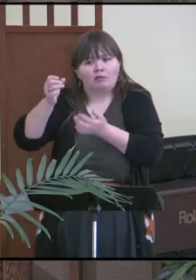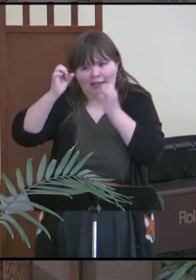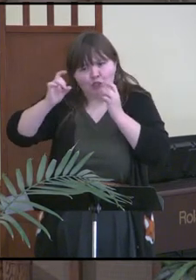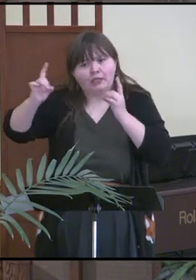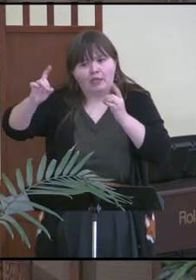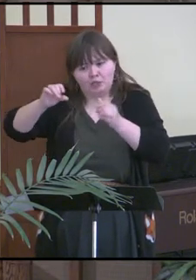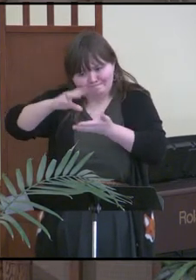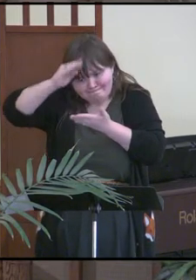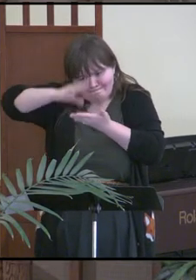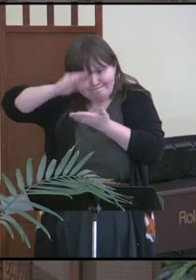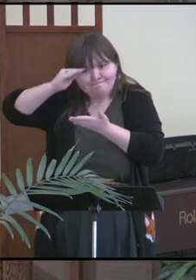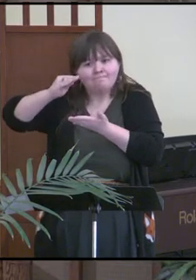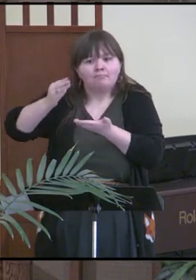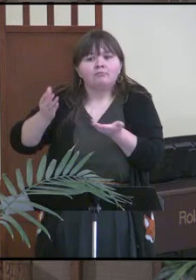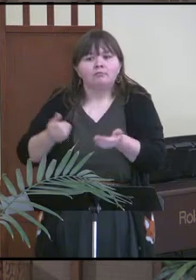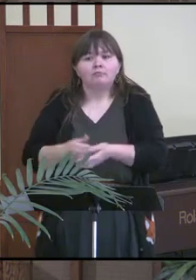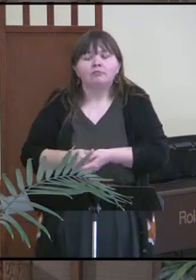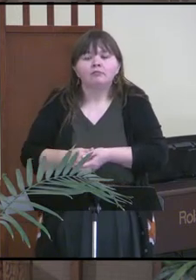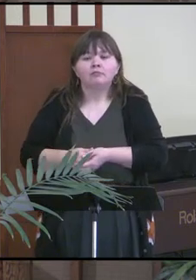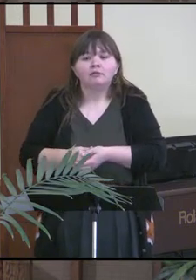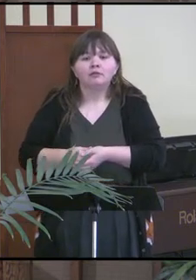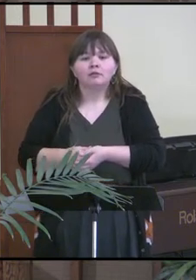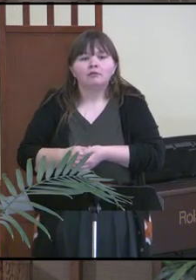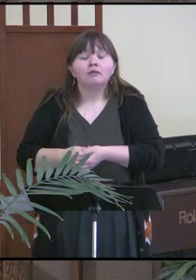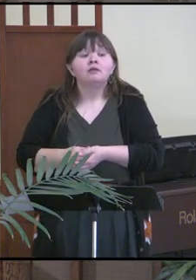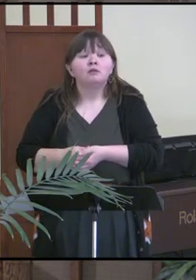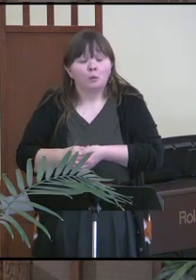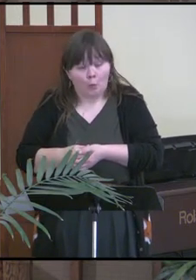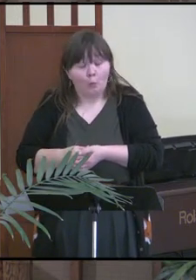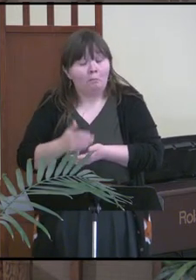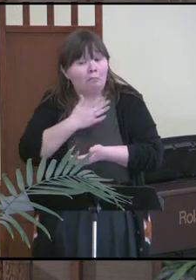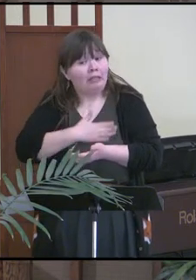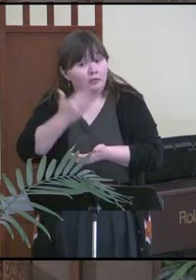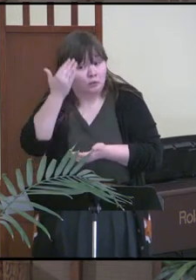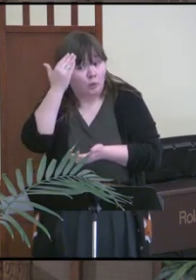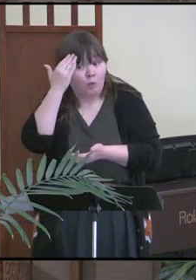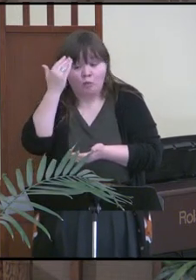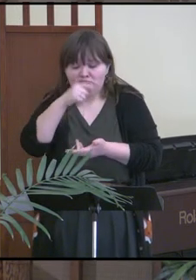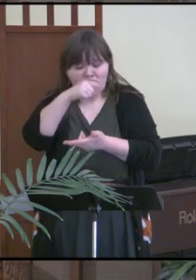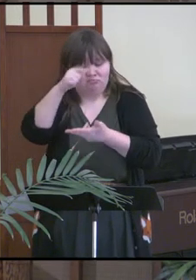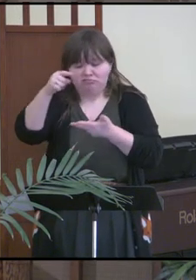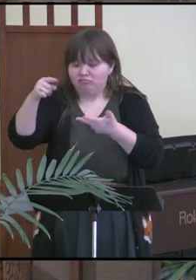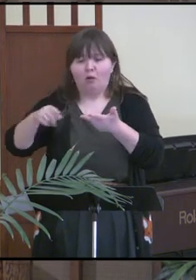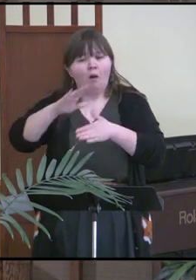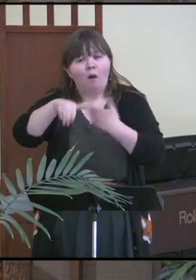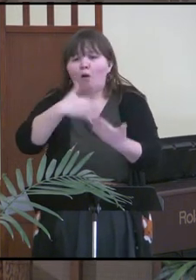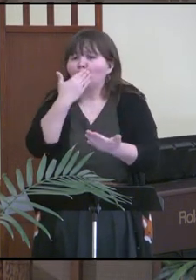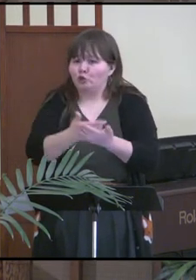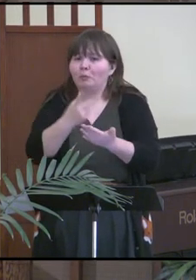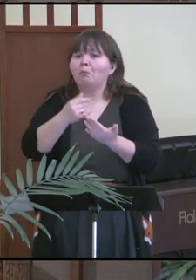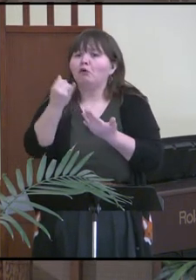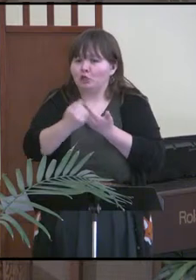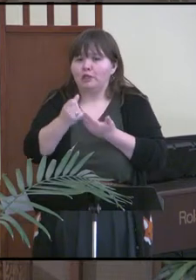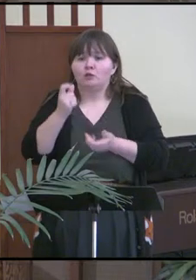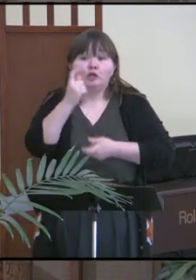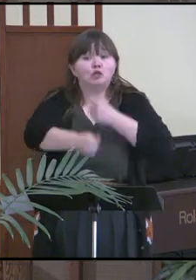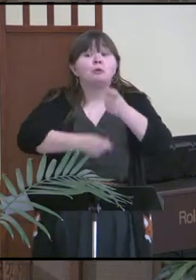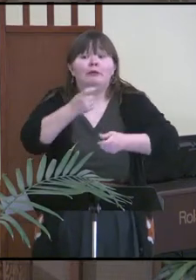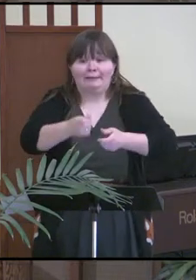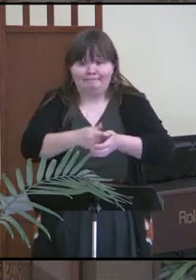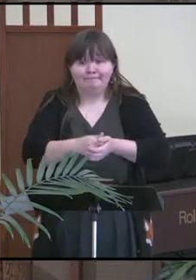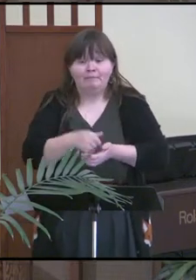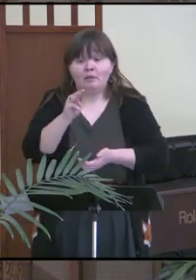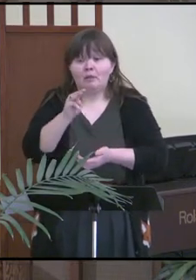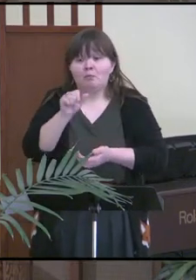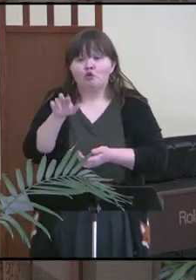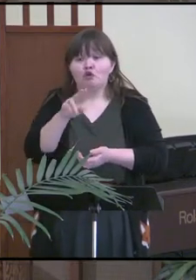are continuing to study at Gonzaga. So please know that these are all great projects that you're contributing to. Maureen's